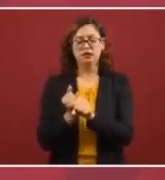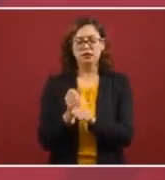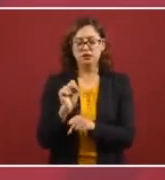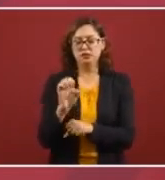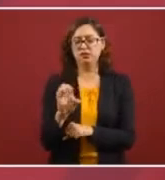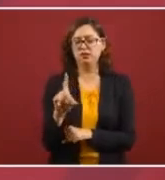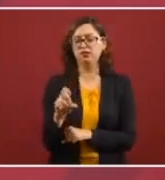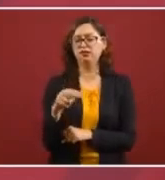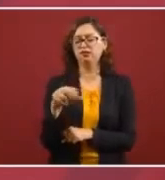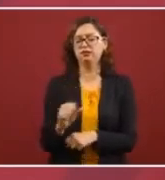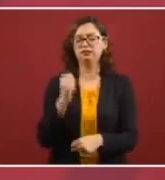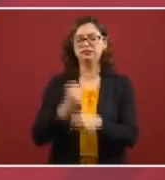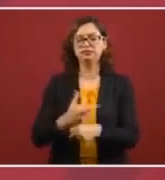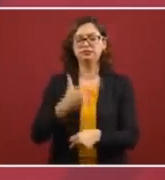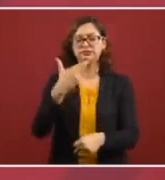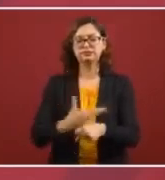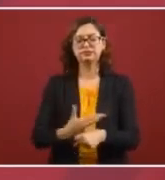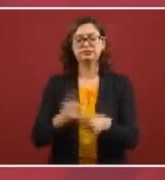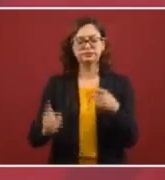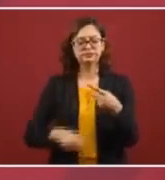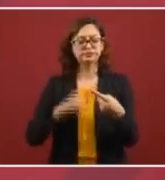The Secretary of Defense.